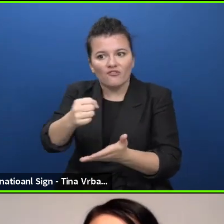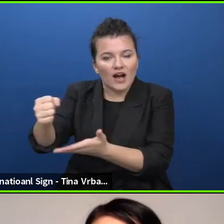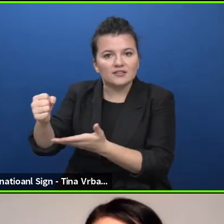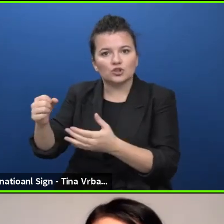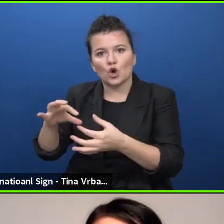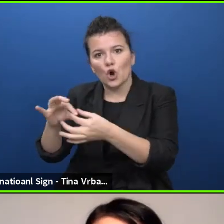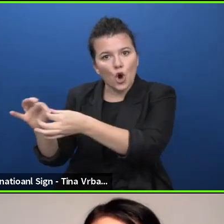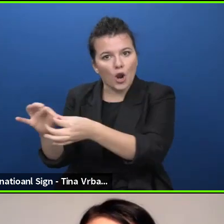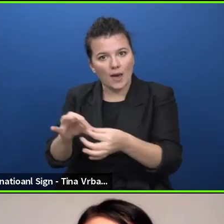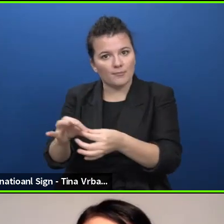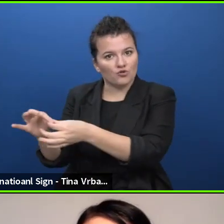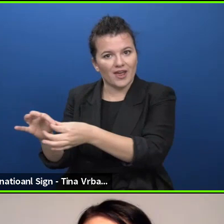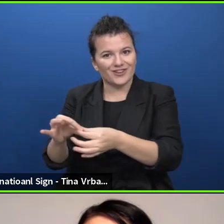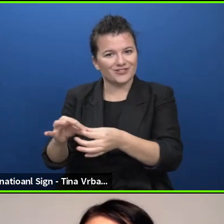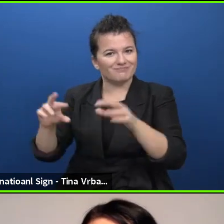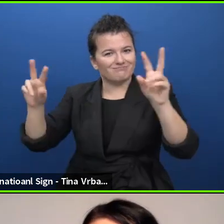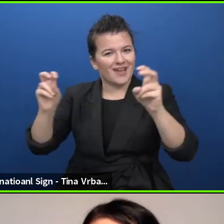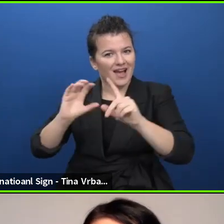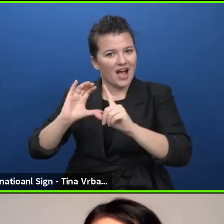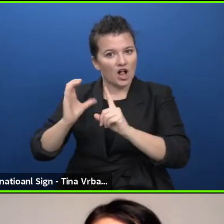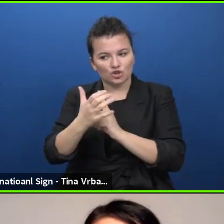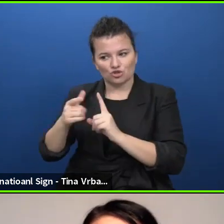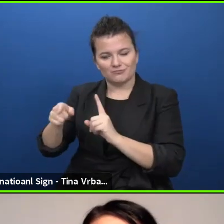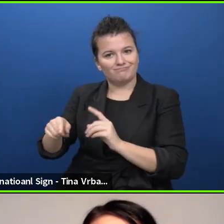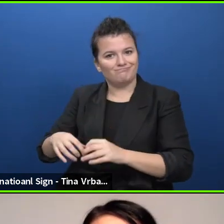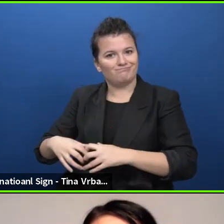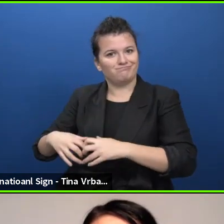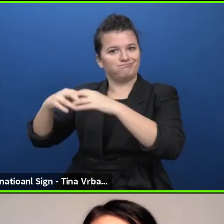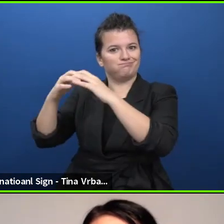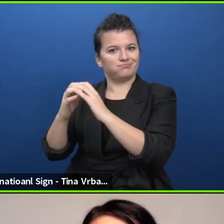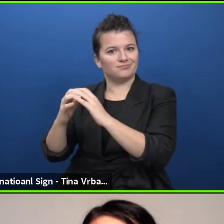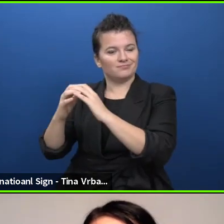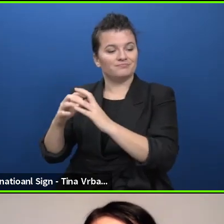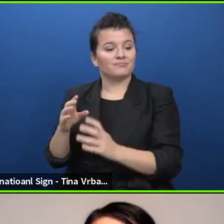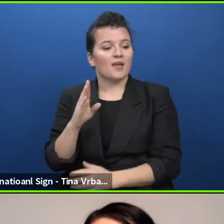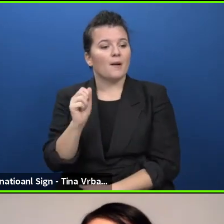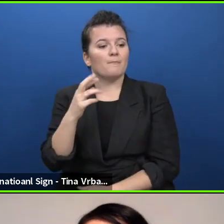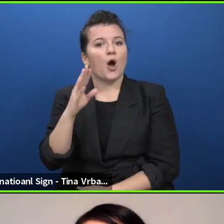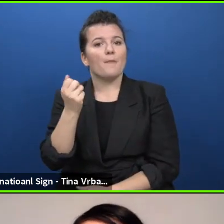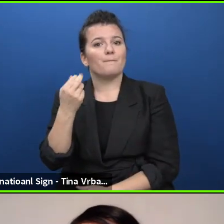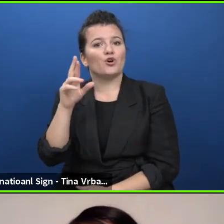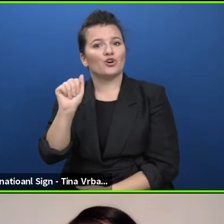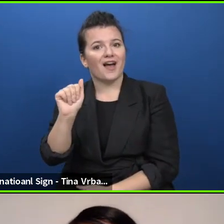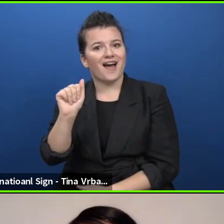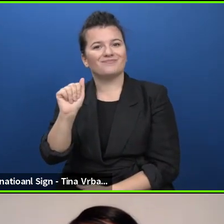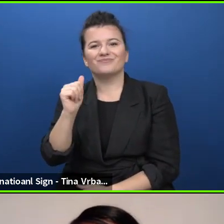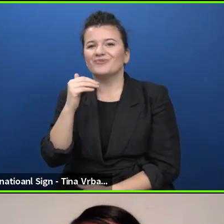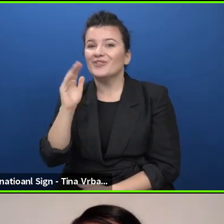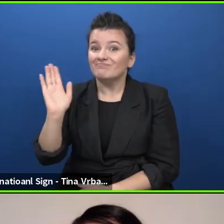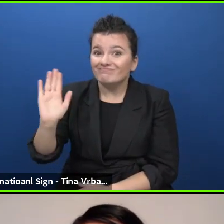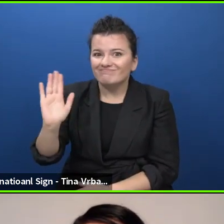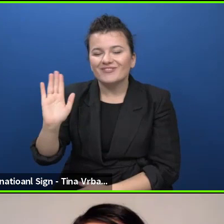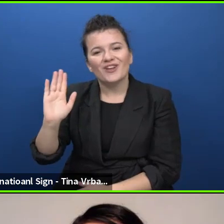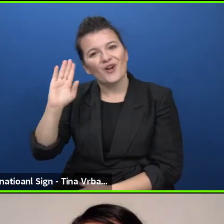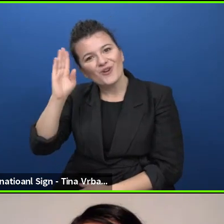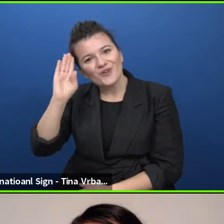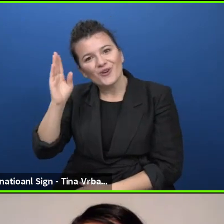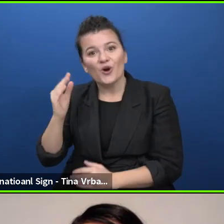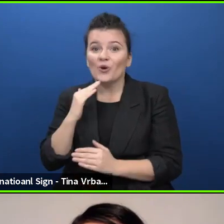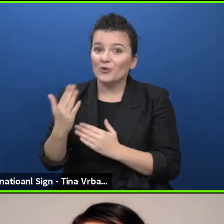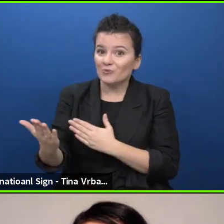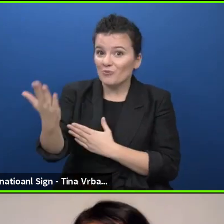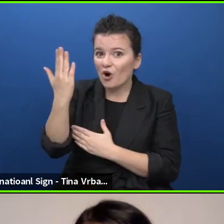Barbara Gessler, good morning. Let's talk a little bit about the launch of the European